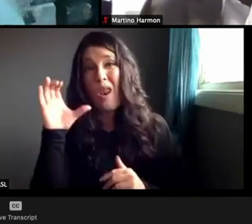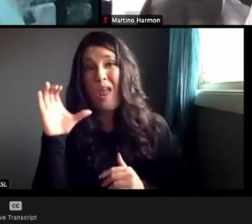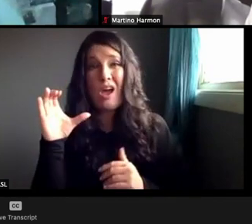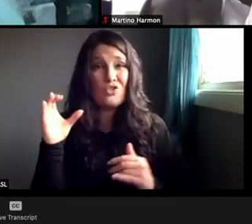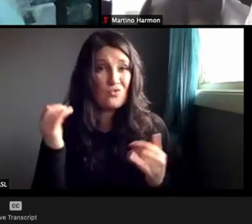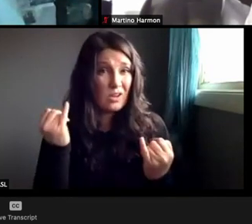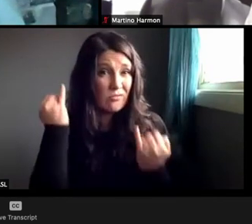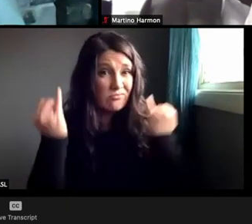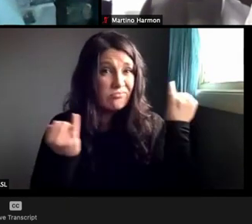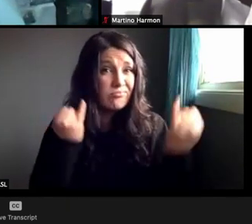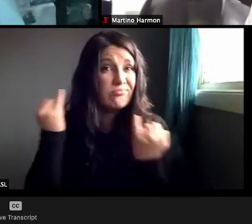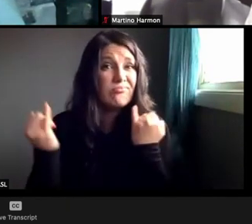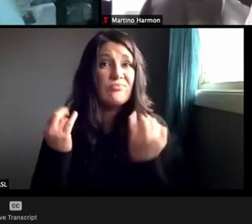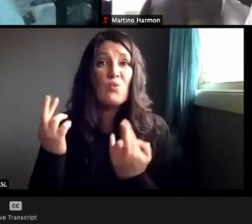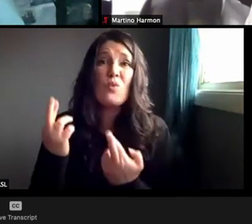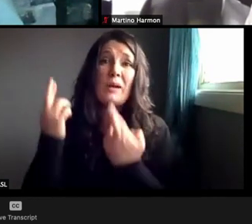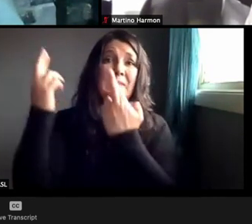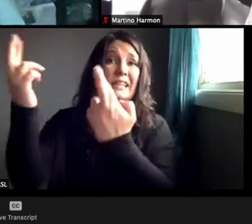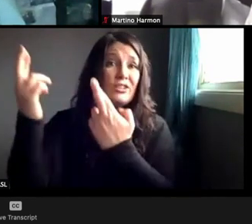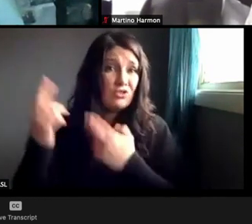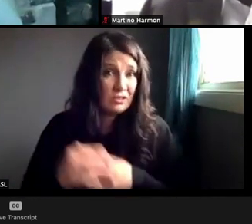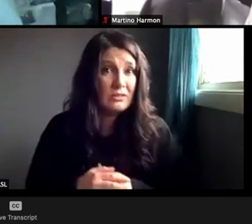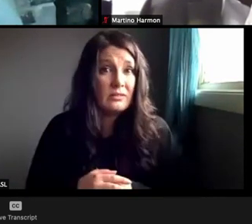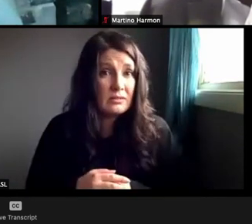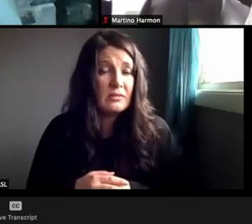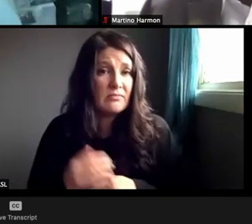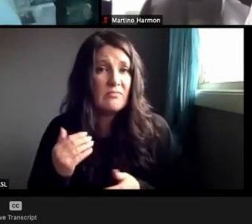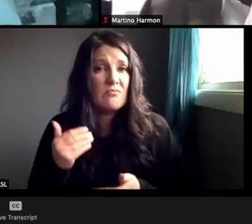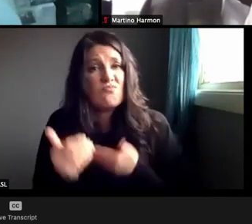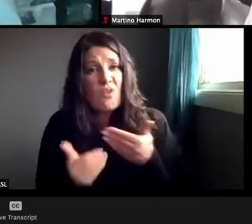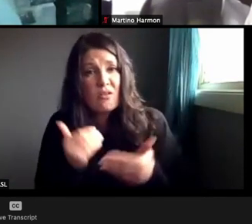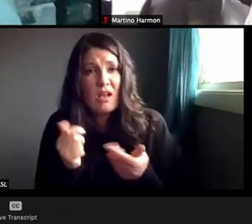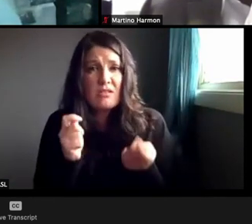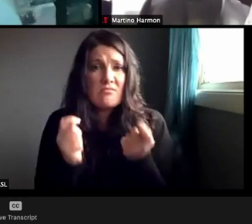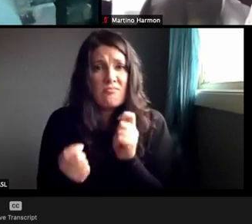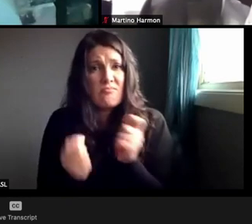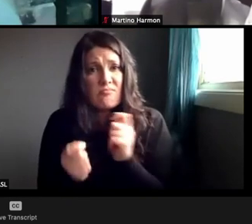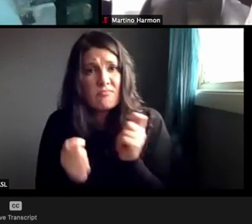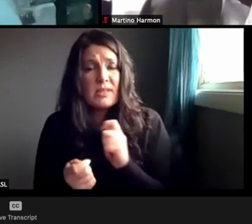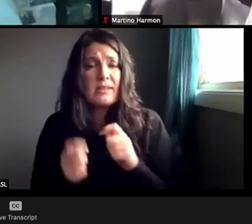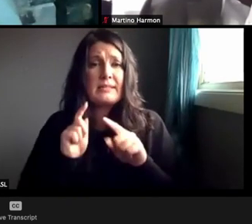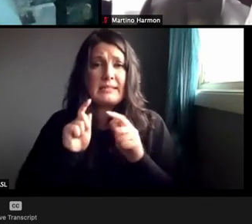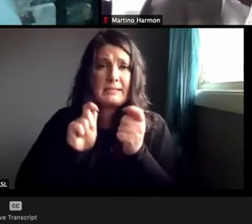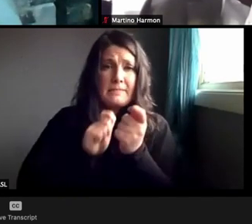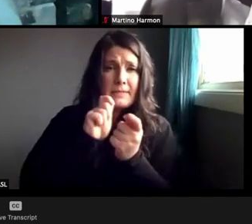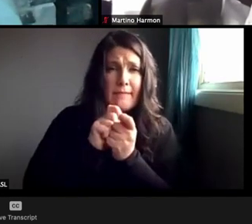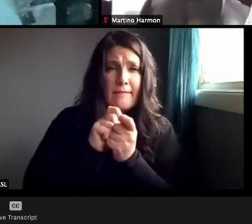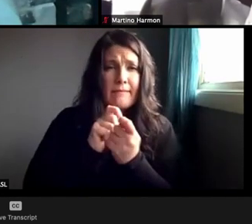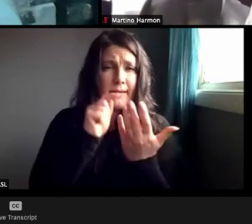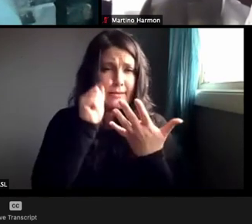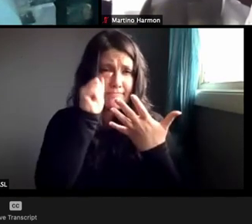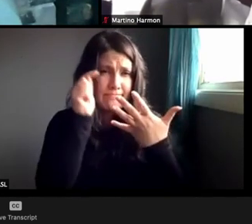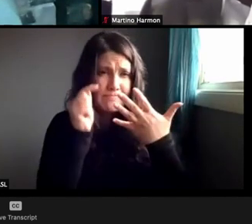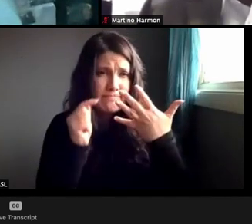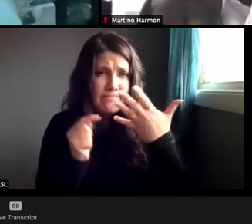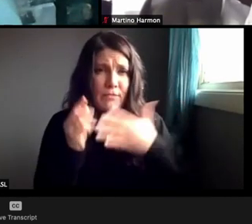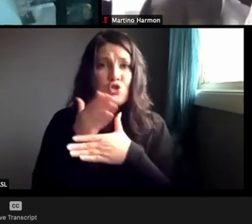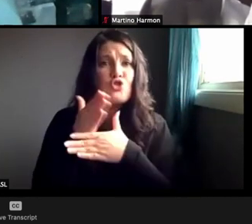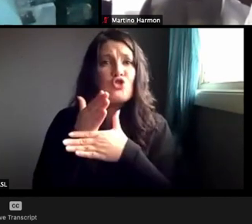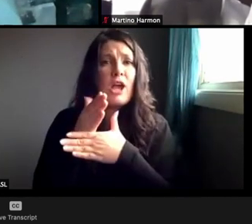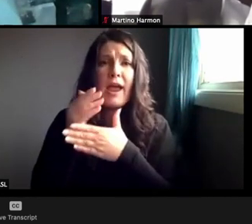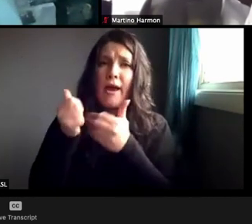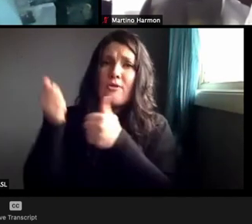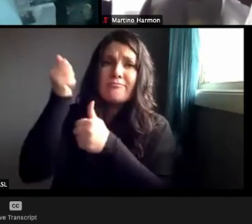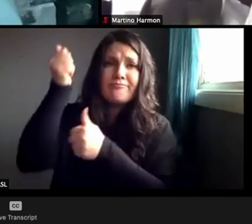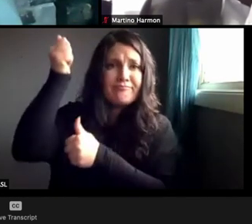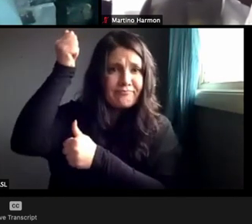and are working through a process of refining and developing out specific items to share with leadership. In